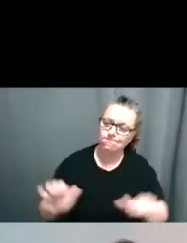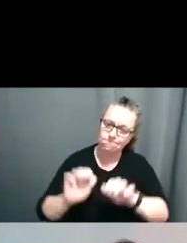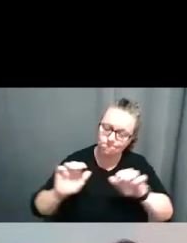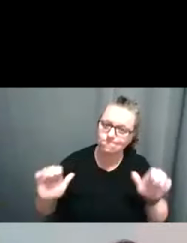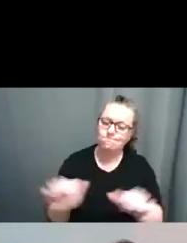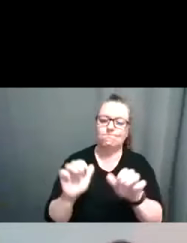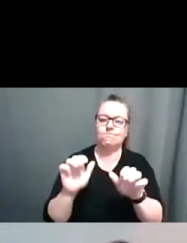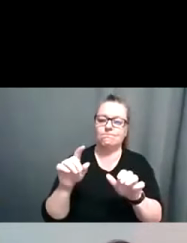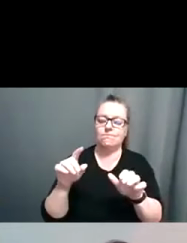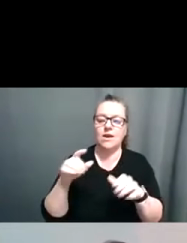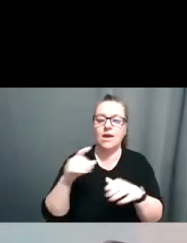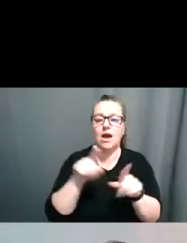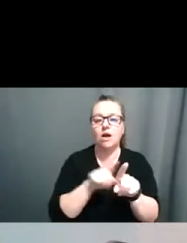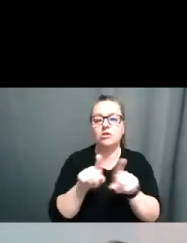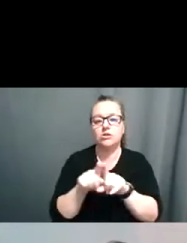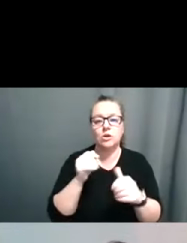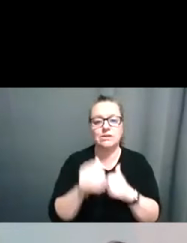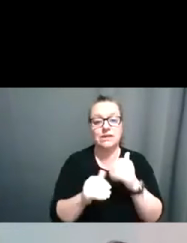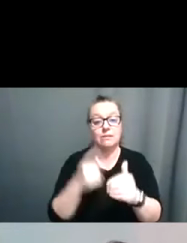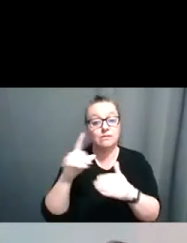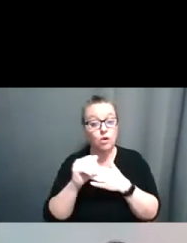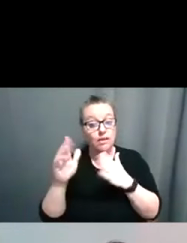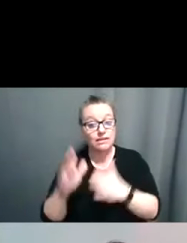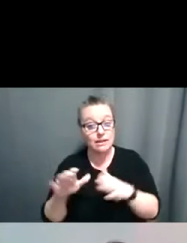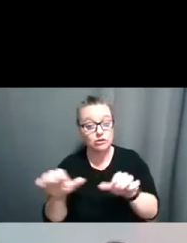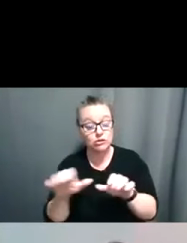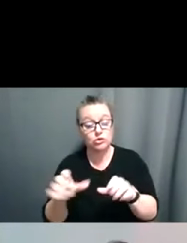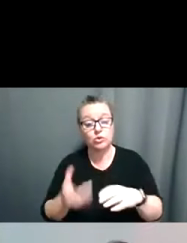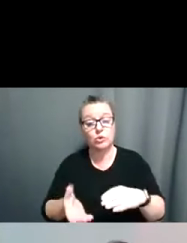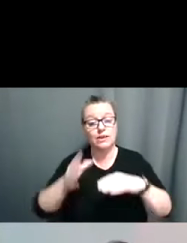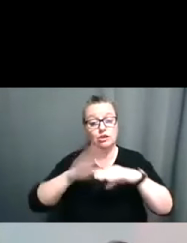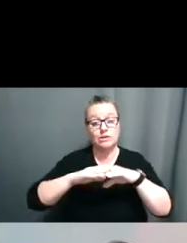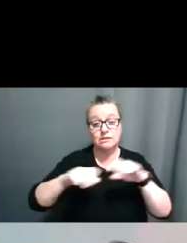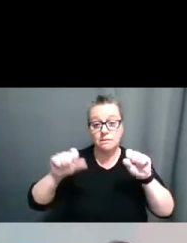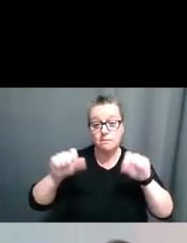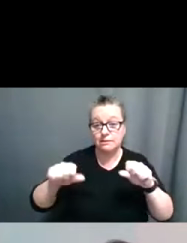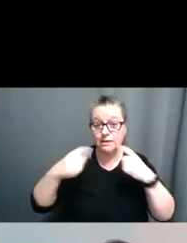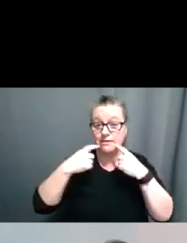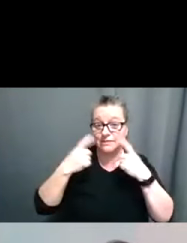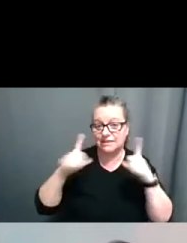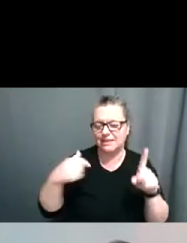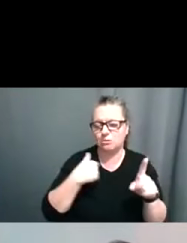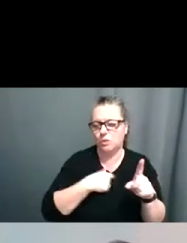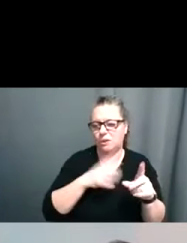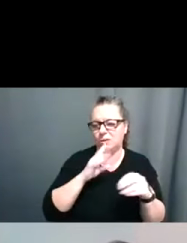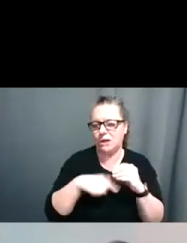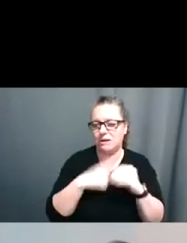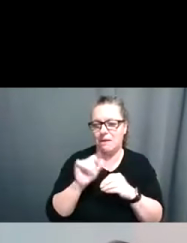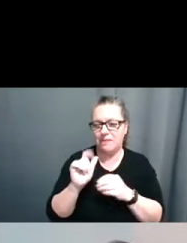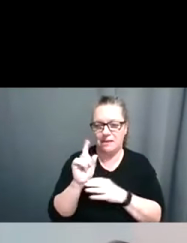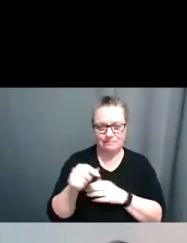do. And there are also steps for the leader to take in this phase to increase the probability of success. And we're going to talk about those in a few